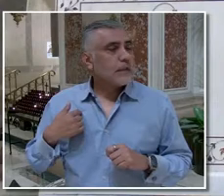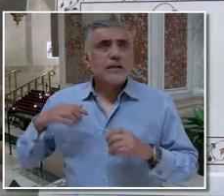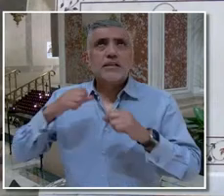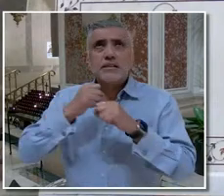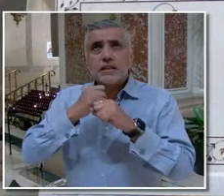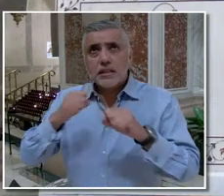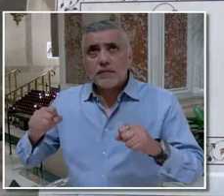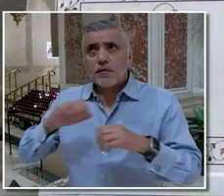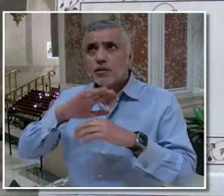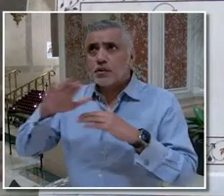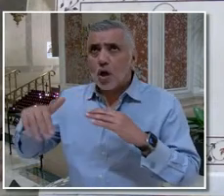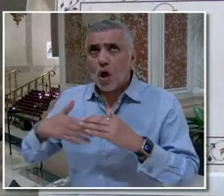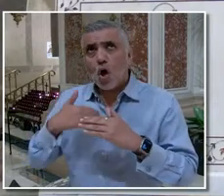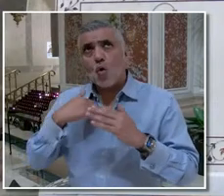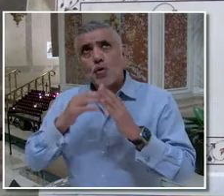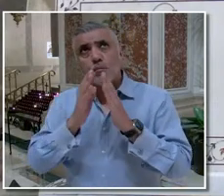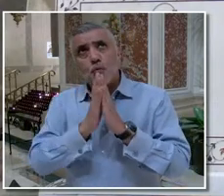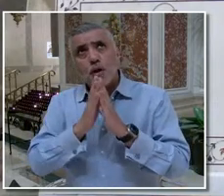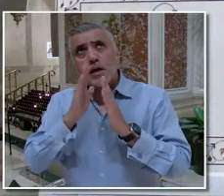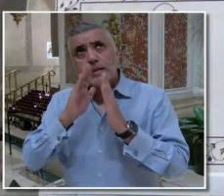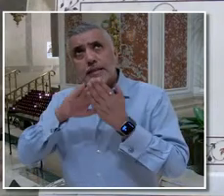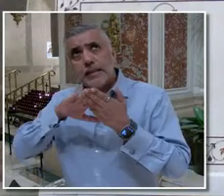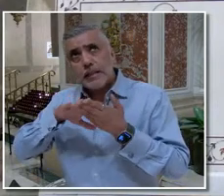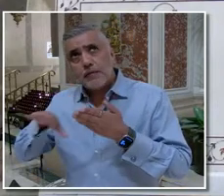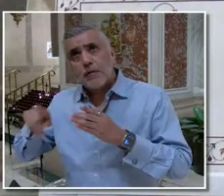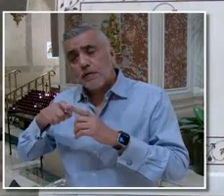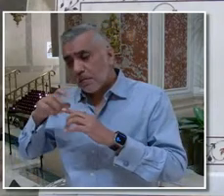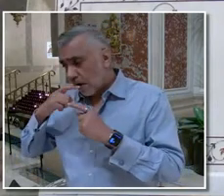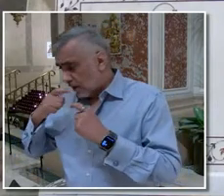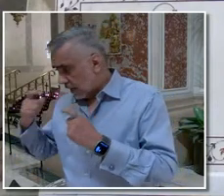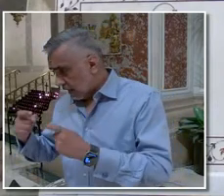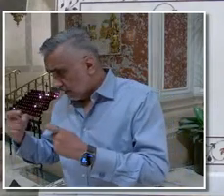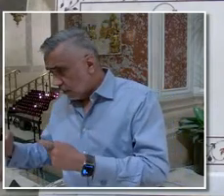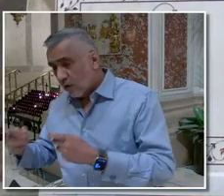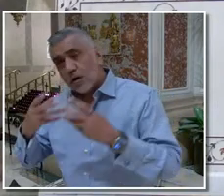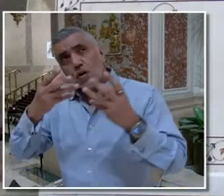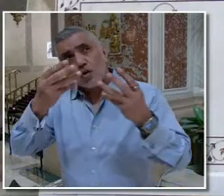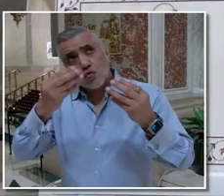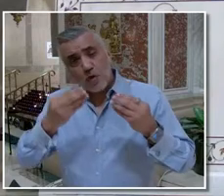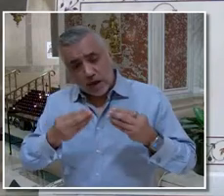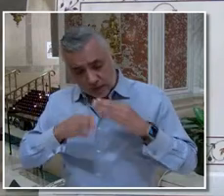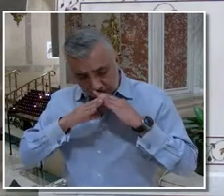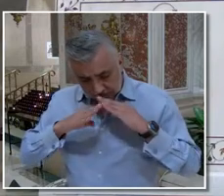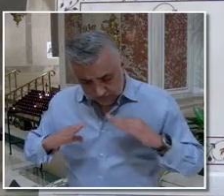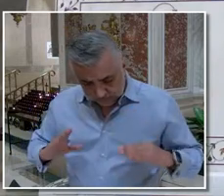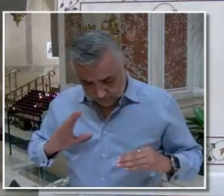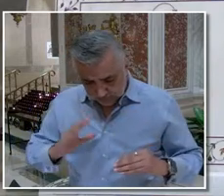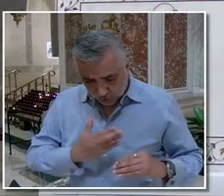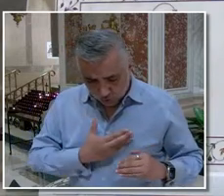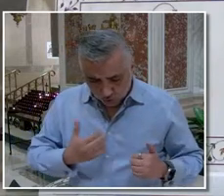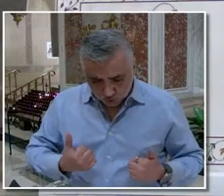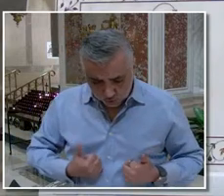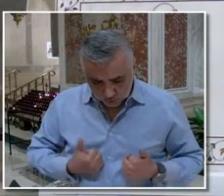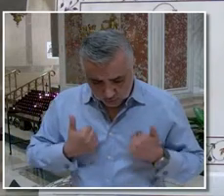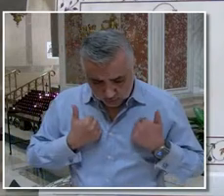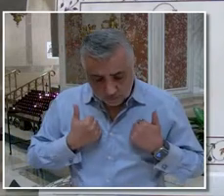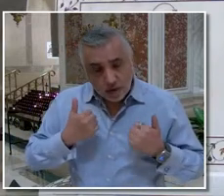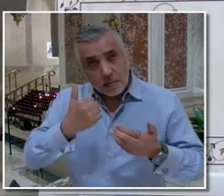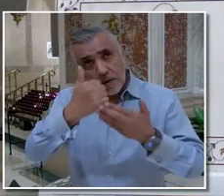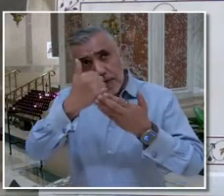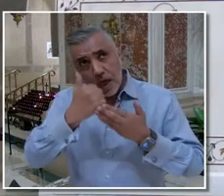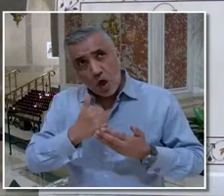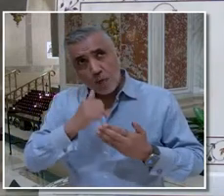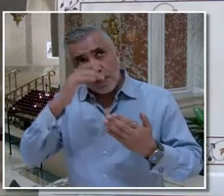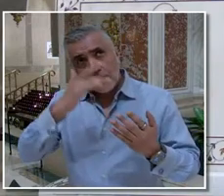Deliver us, Lord, we pray, from every evil. Graciously grant peace in our days, that by the help of